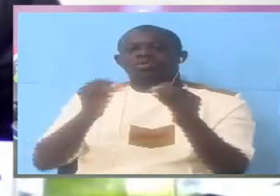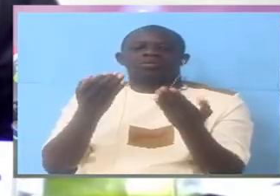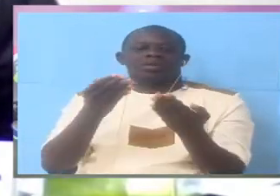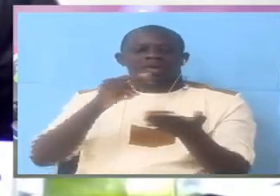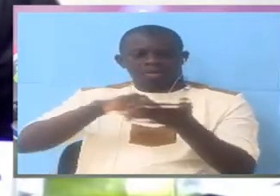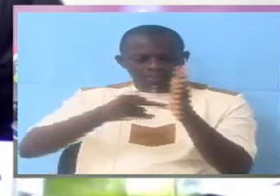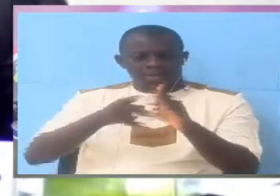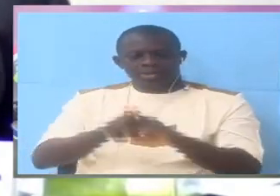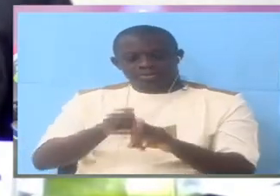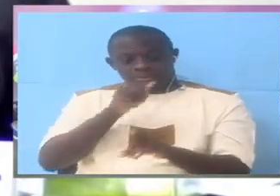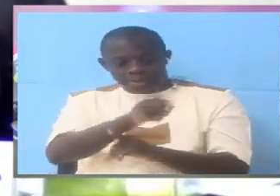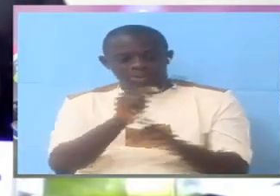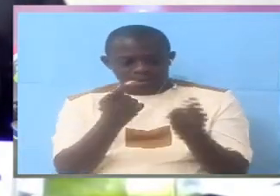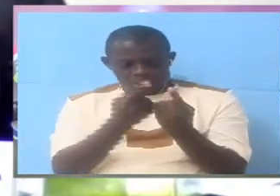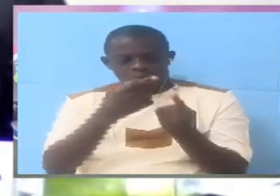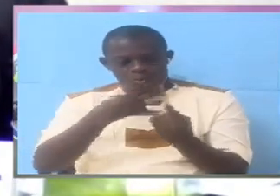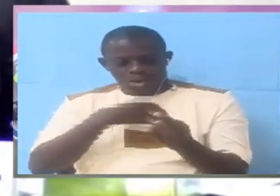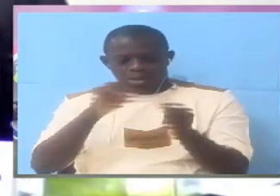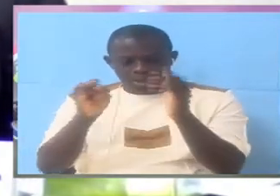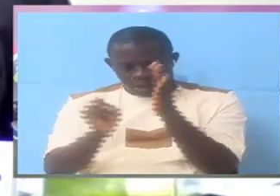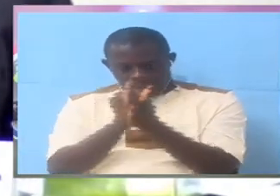it's a matter for investigation.